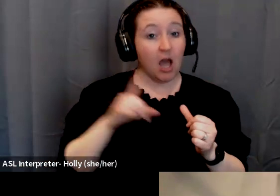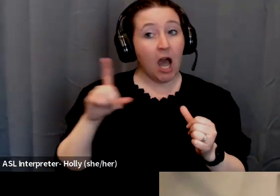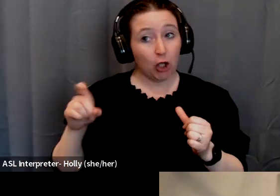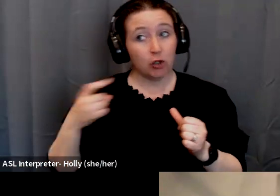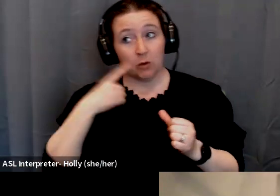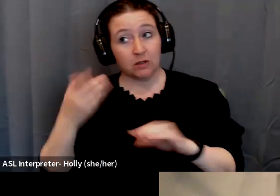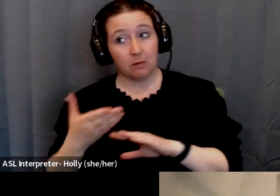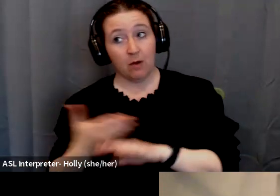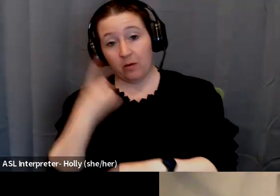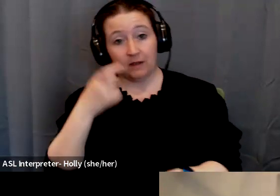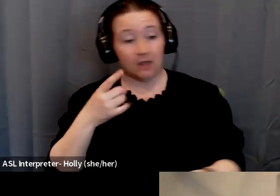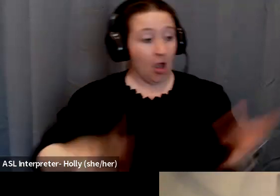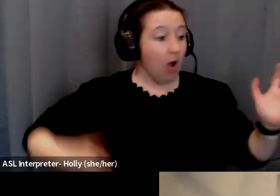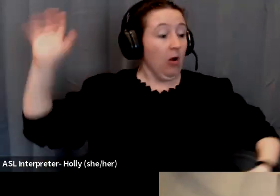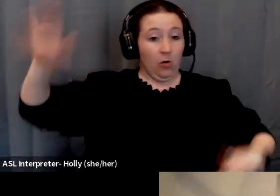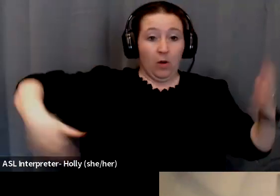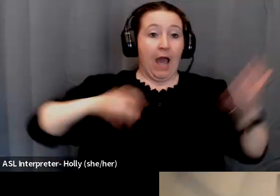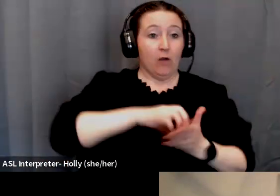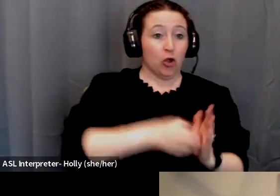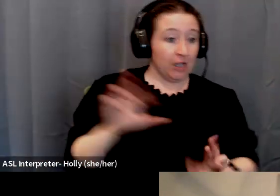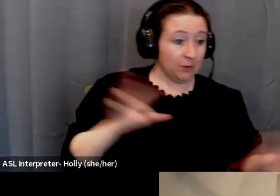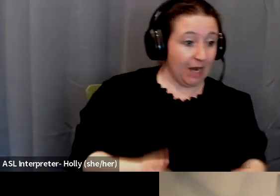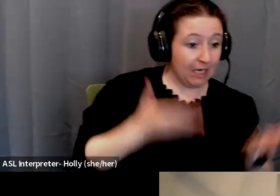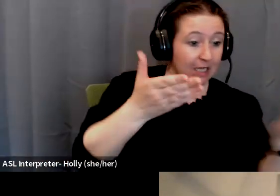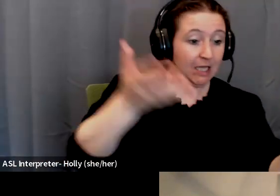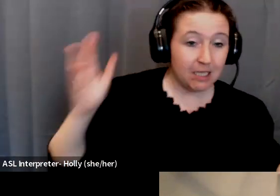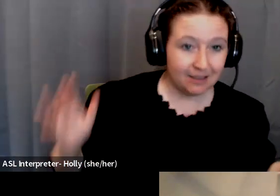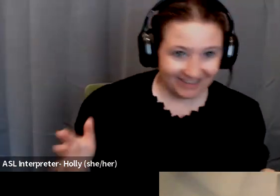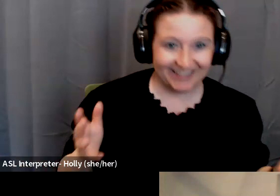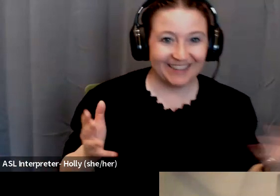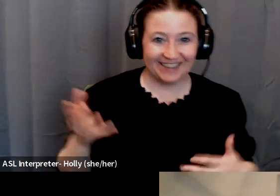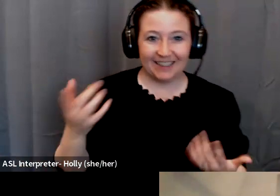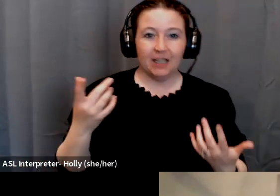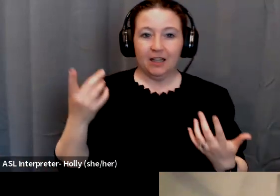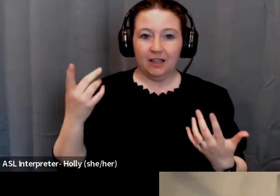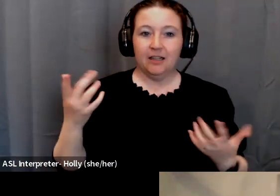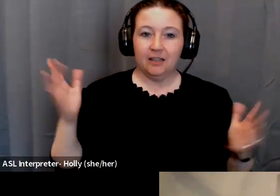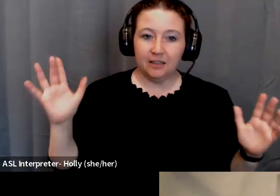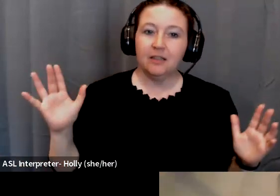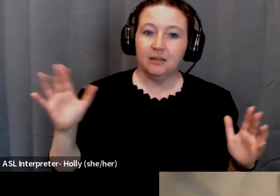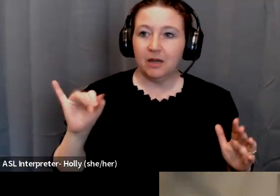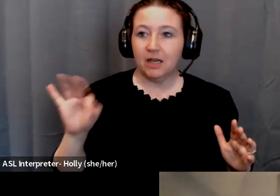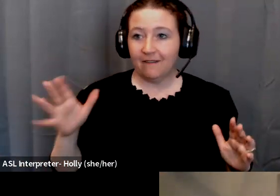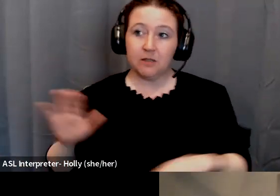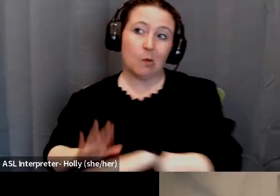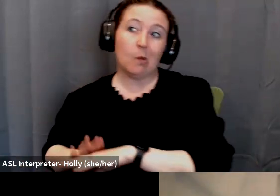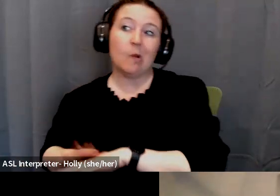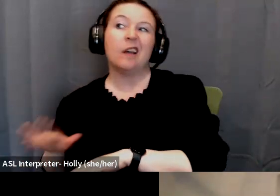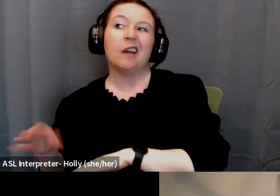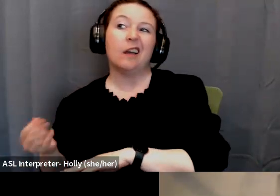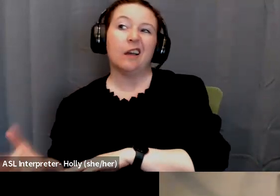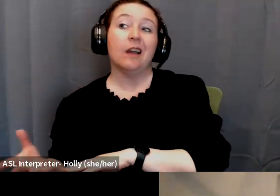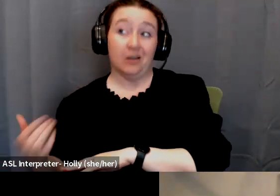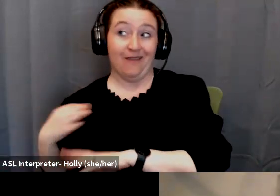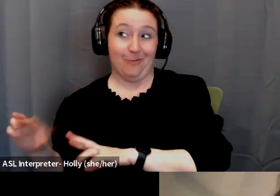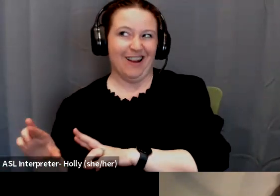advance, because they're not going to have chocolate chip cookies for you just because you tell them, but just because you make a motion. But if you've told someone in advance and you've got the cookies there